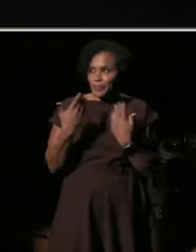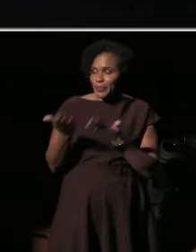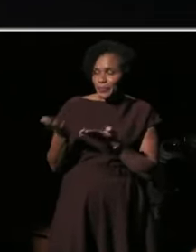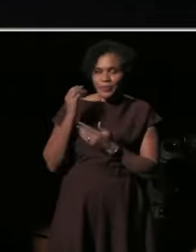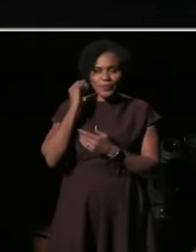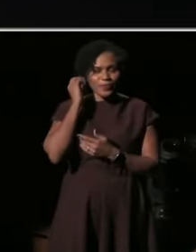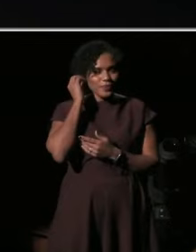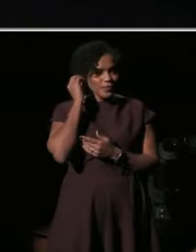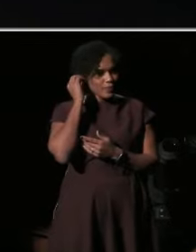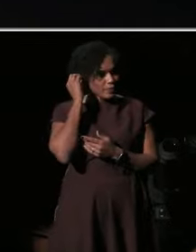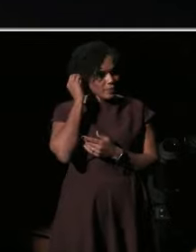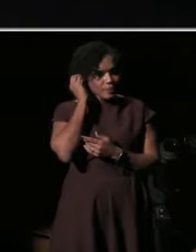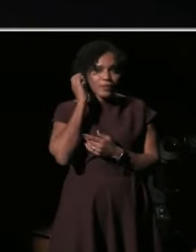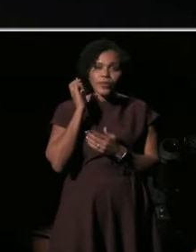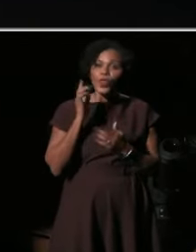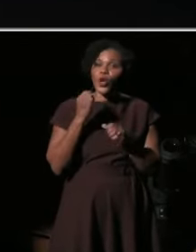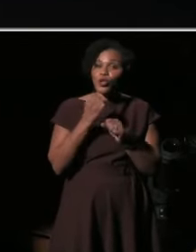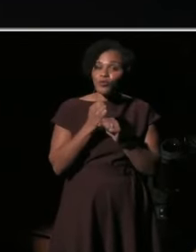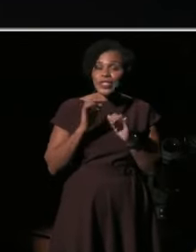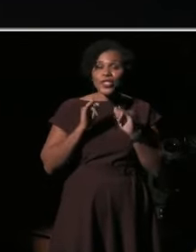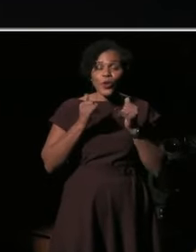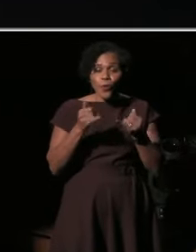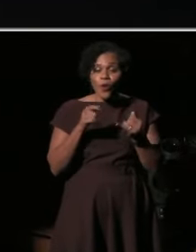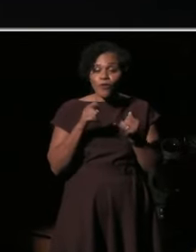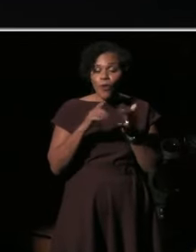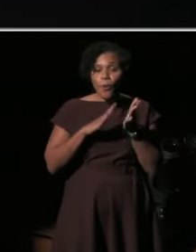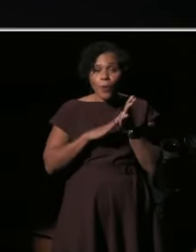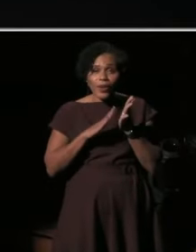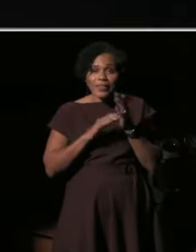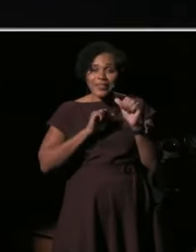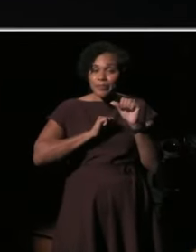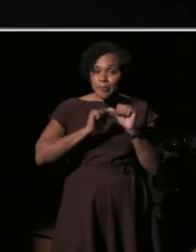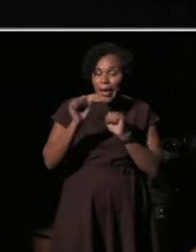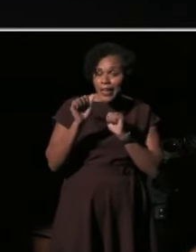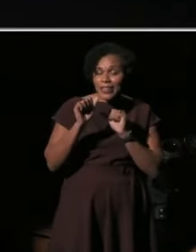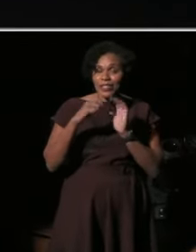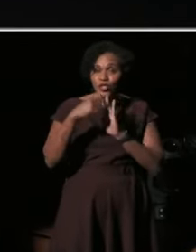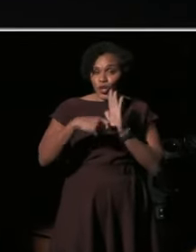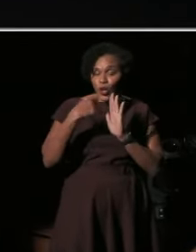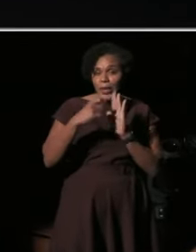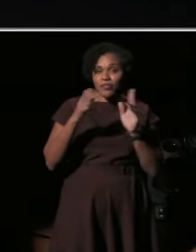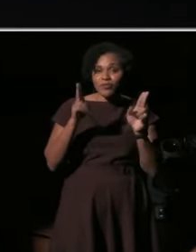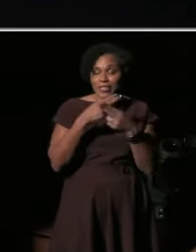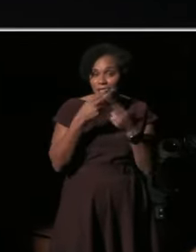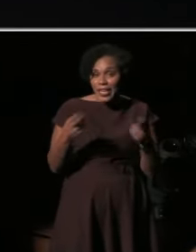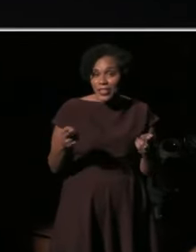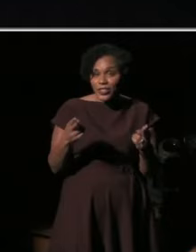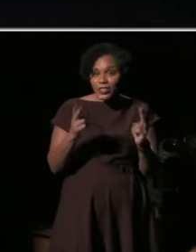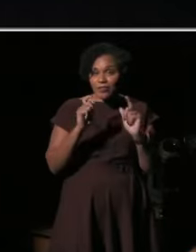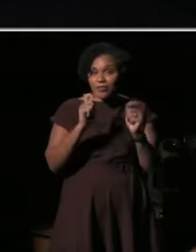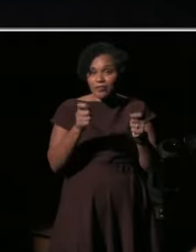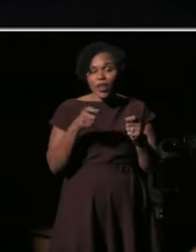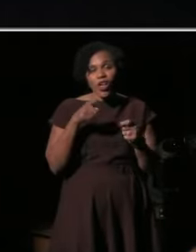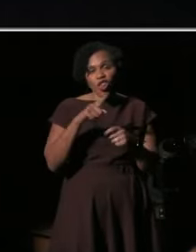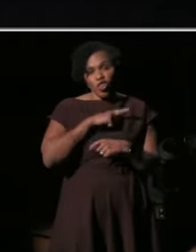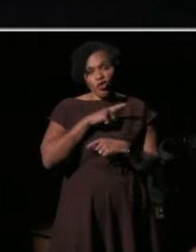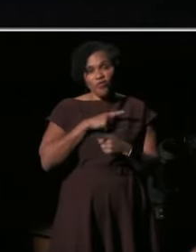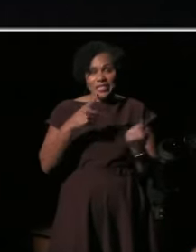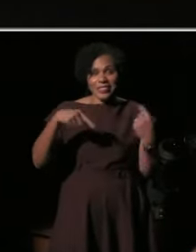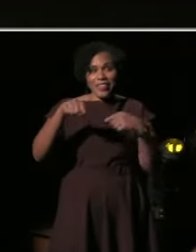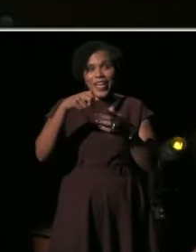The Grierson Award for Molinaire's Best Documentary International goes to The Reason I Jump.